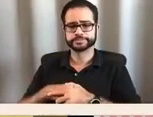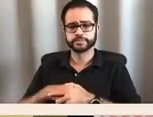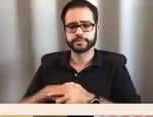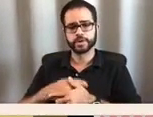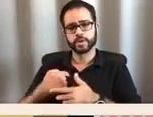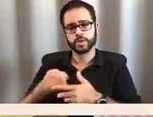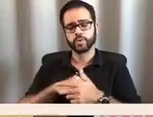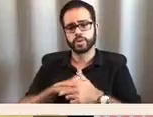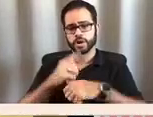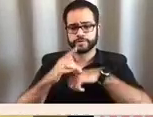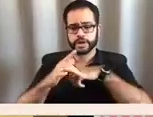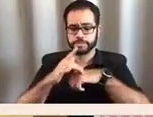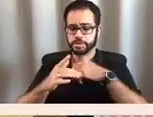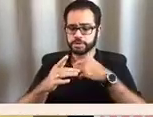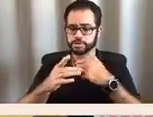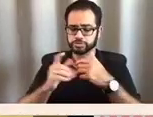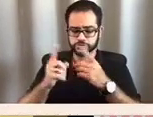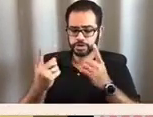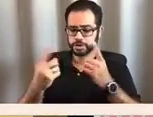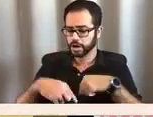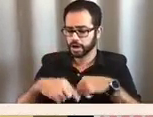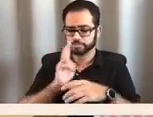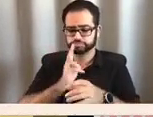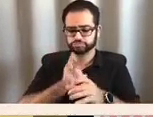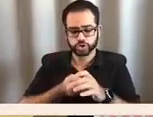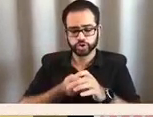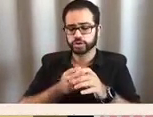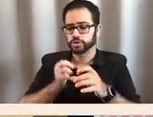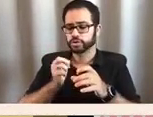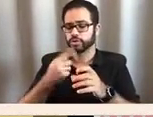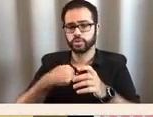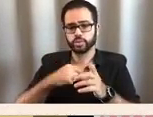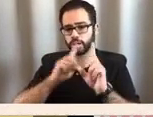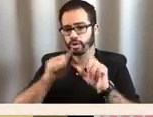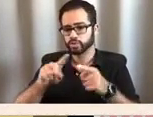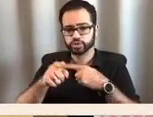we are available whether you can come as a team or not. We can come to you